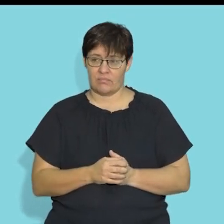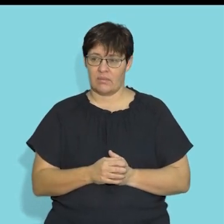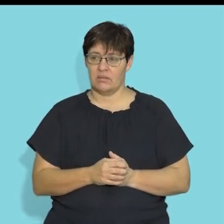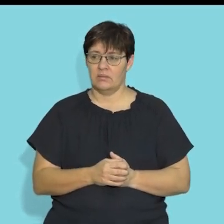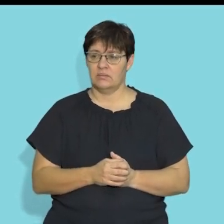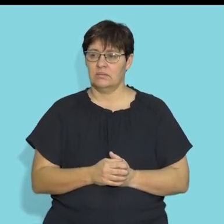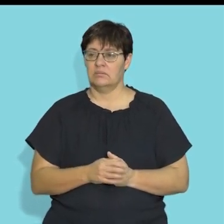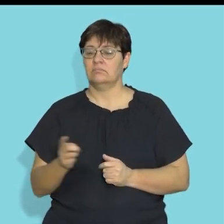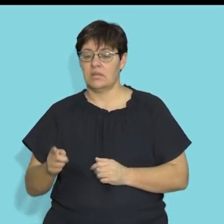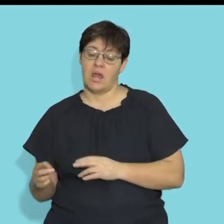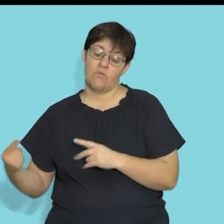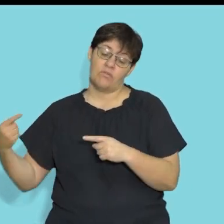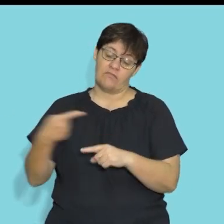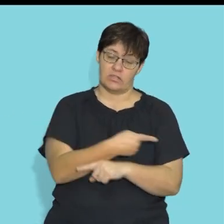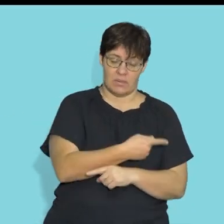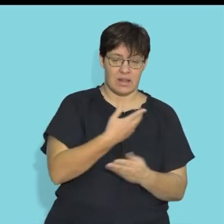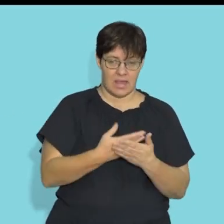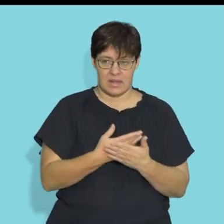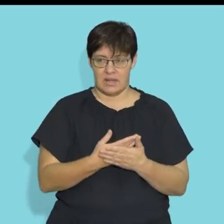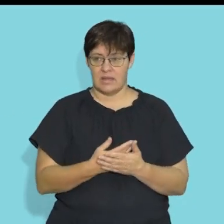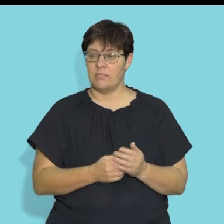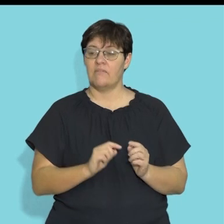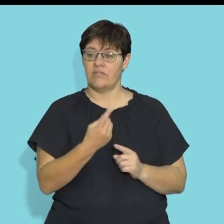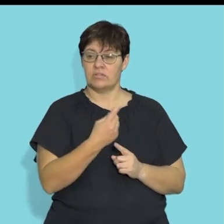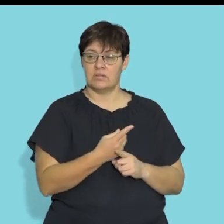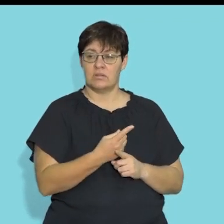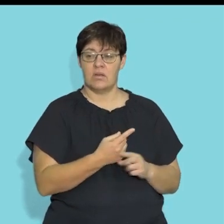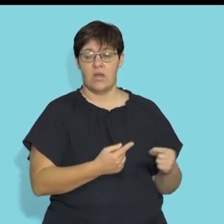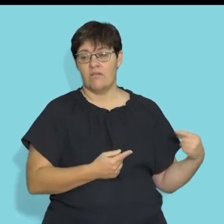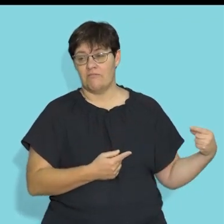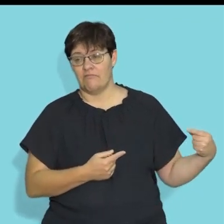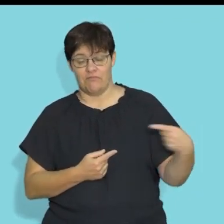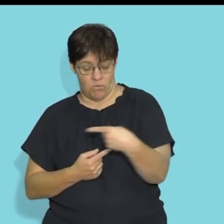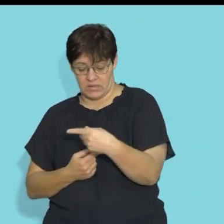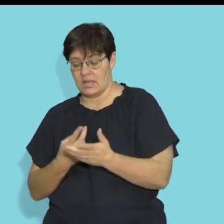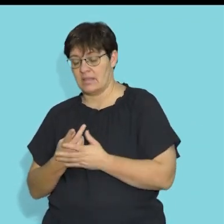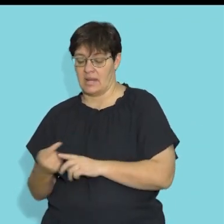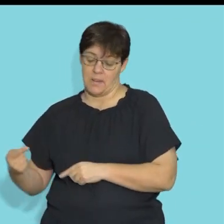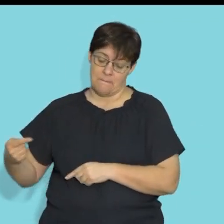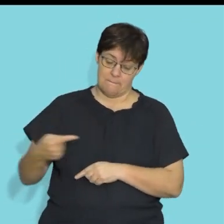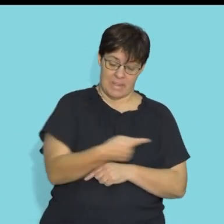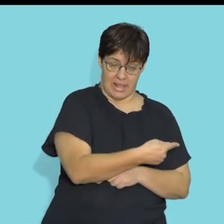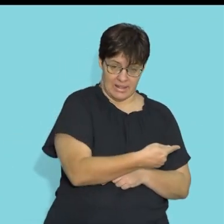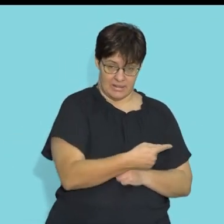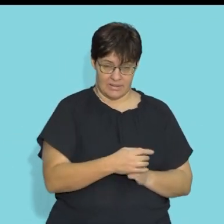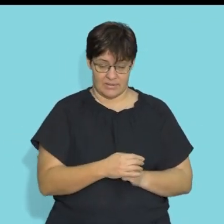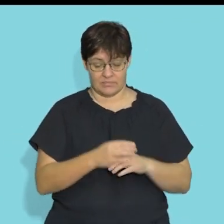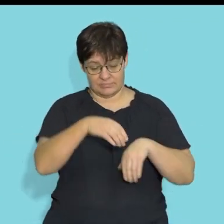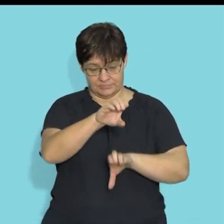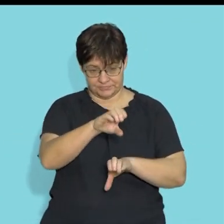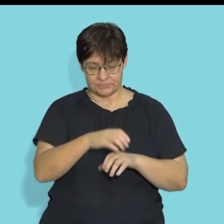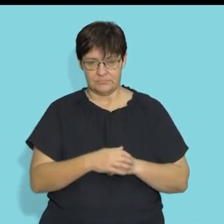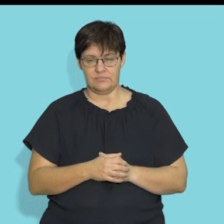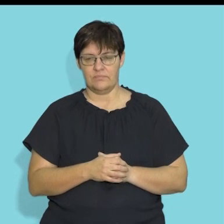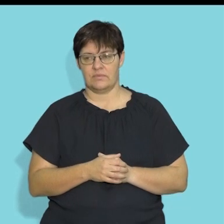break up this reversible reaction into firstly the forward and secondly the reverse reaction,